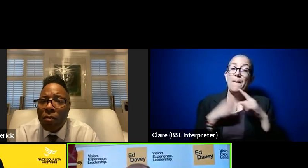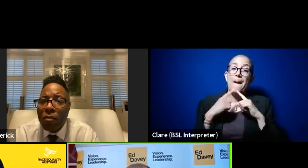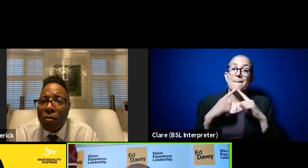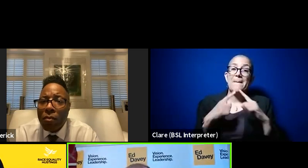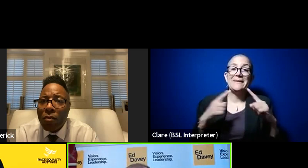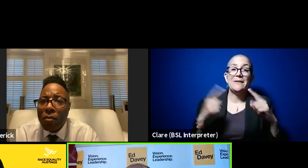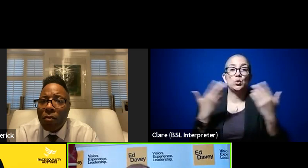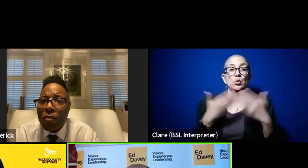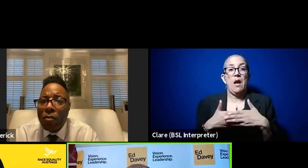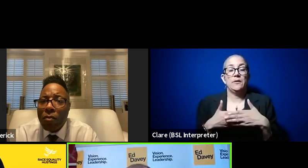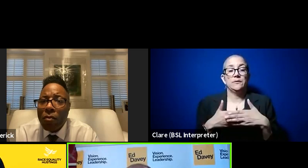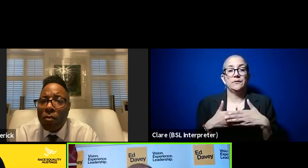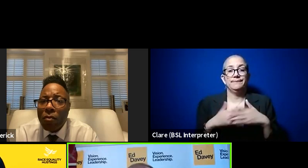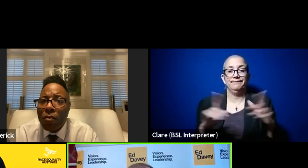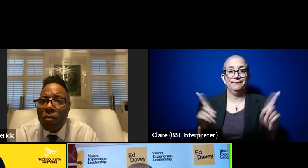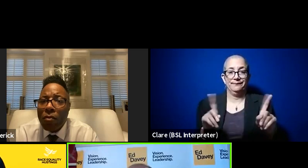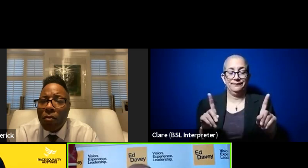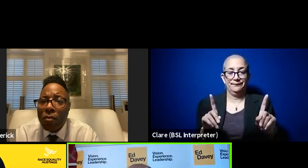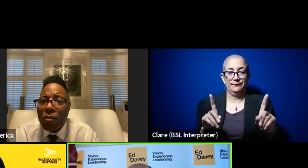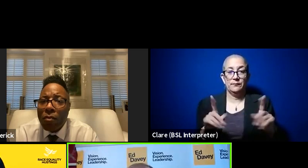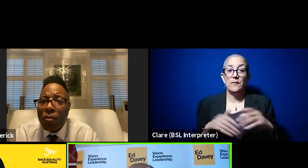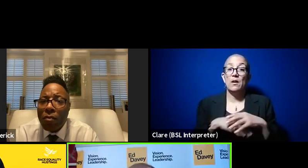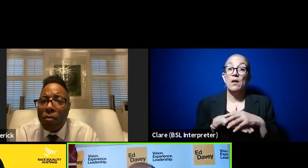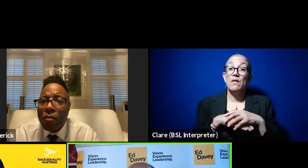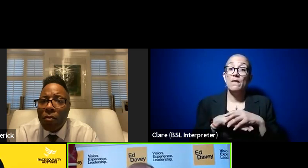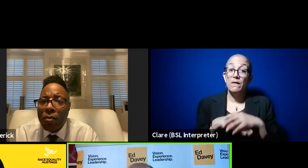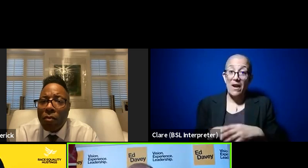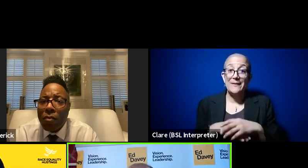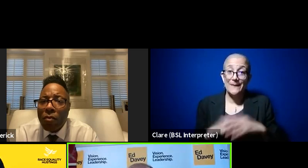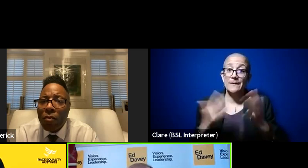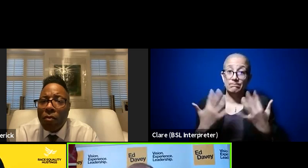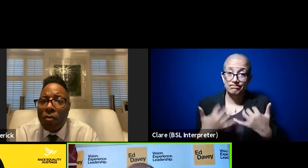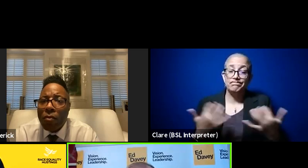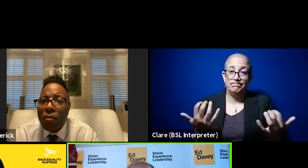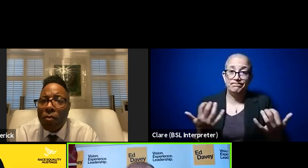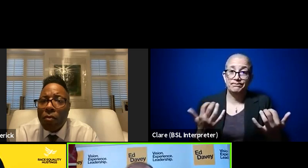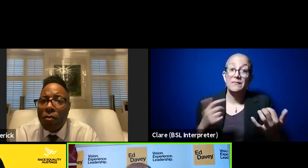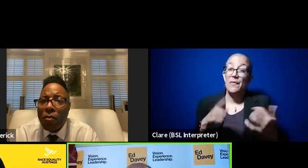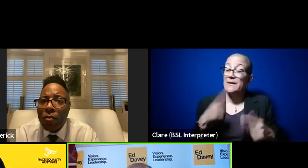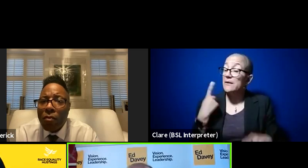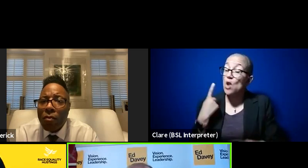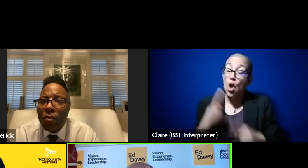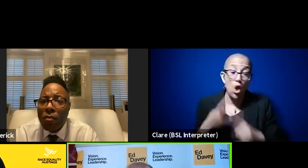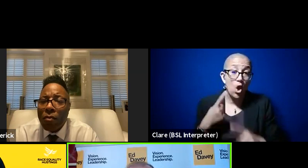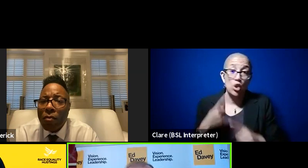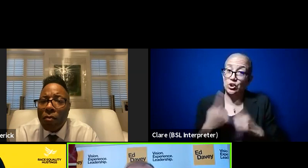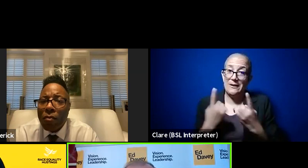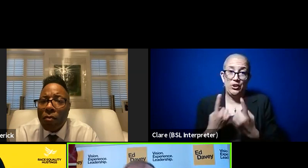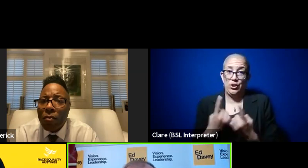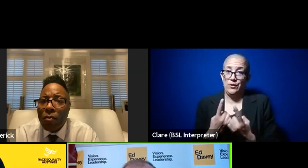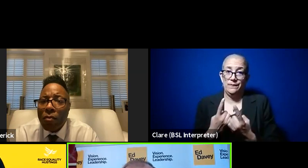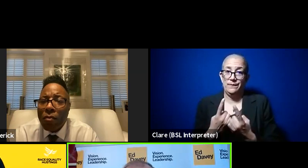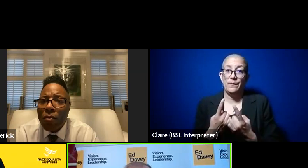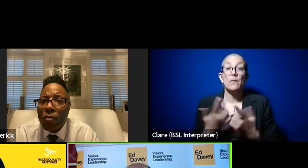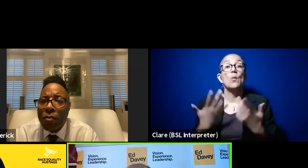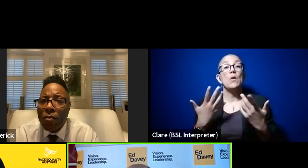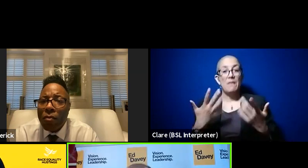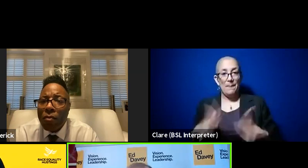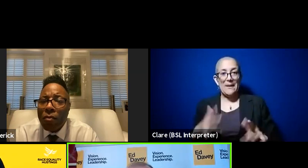start has been, friends, this is actually an urgent issue. We have